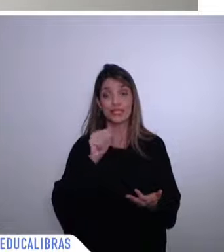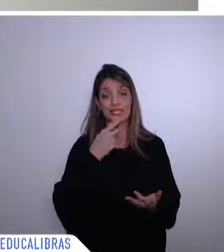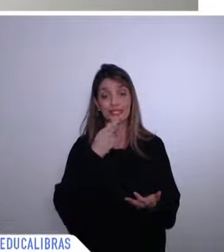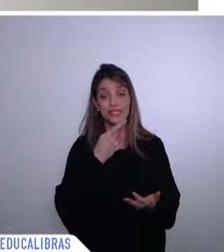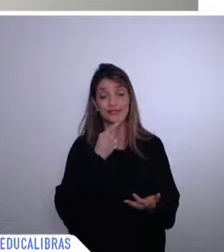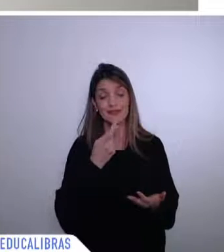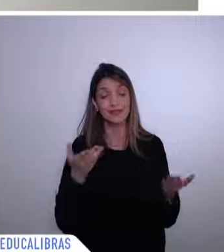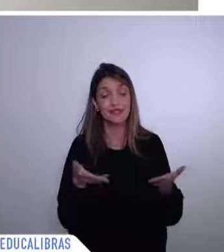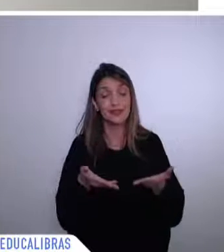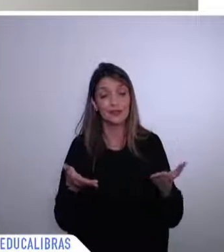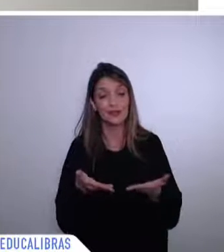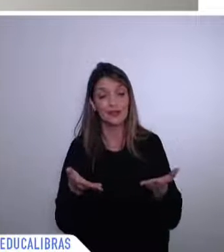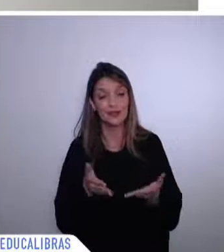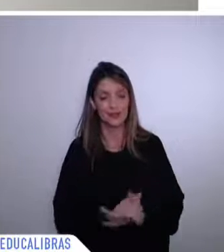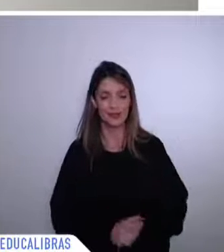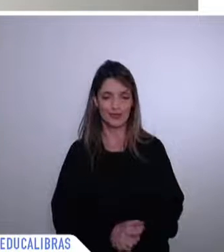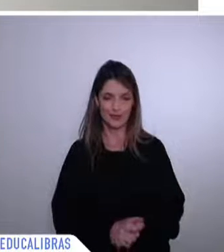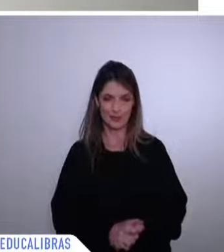move over to Joana.